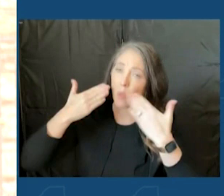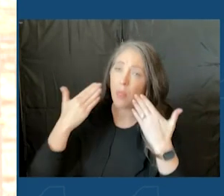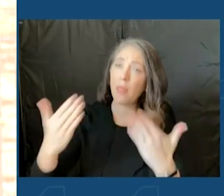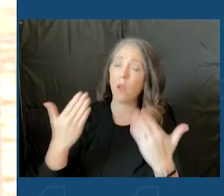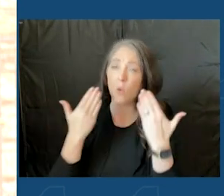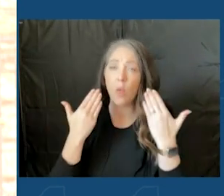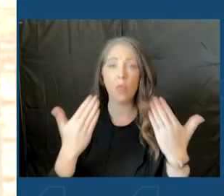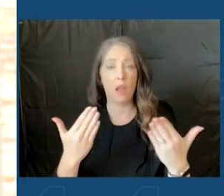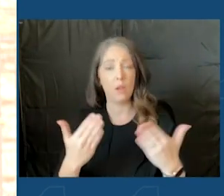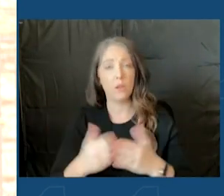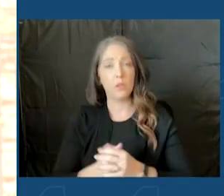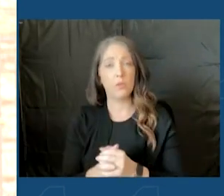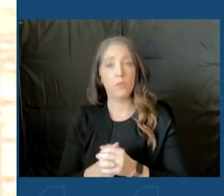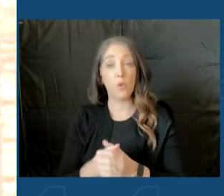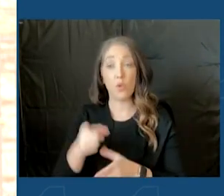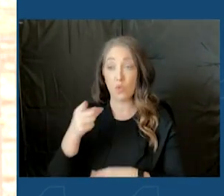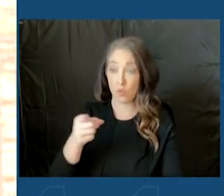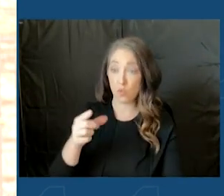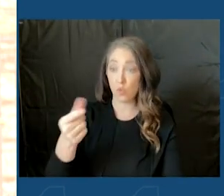To you and George,